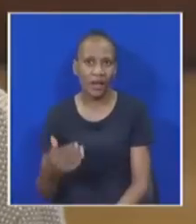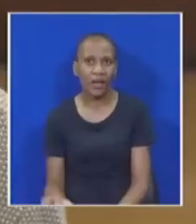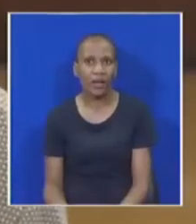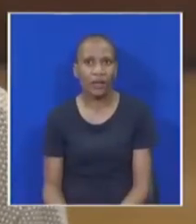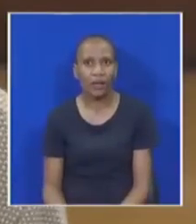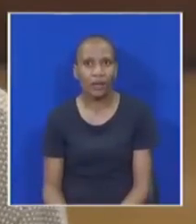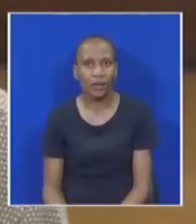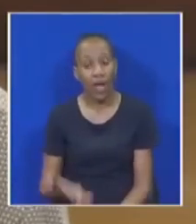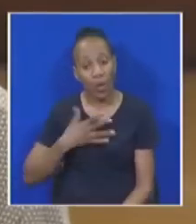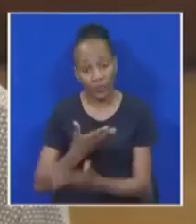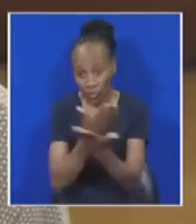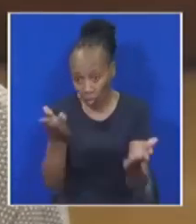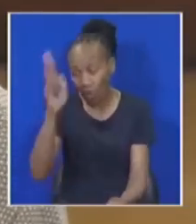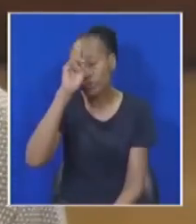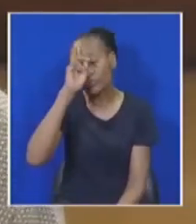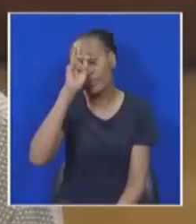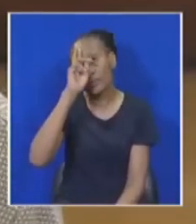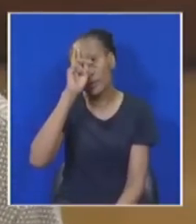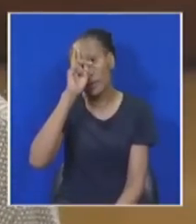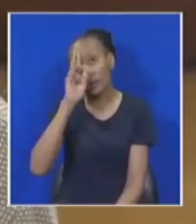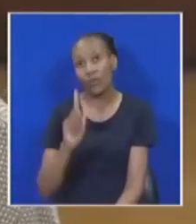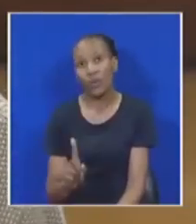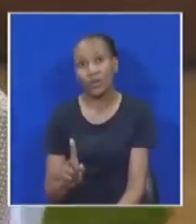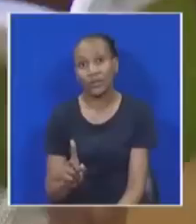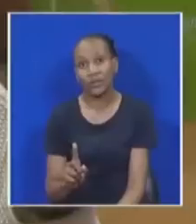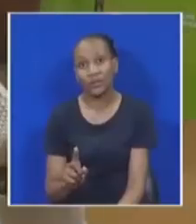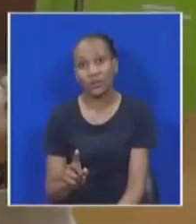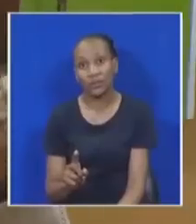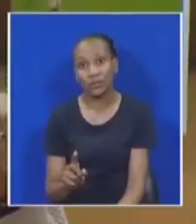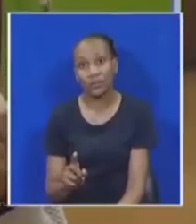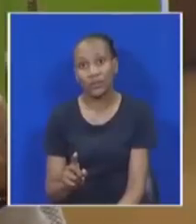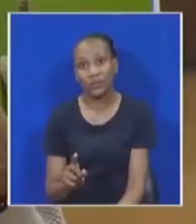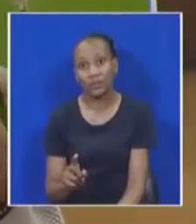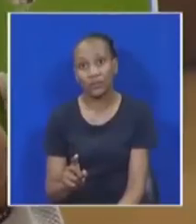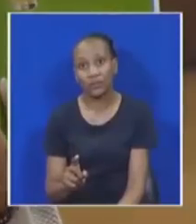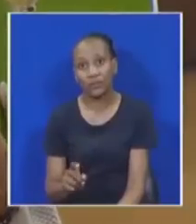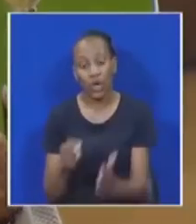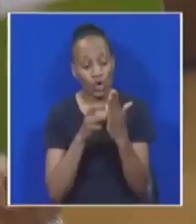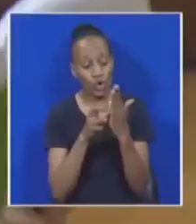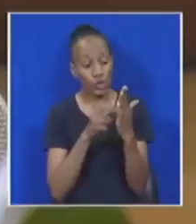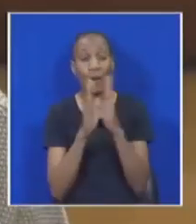to be reminded of the fact that we have a rule book.